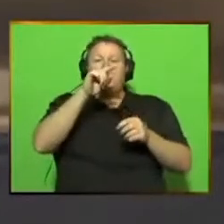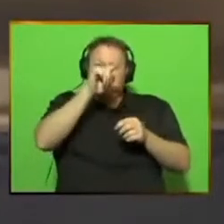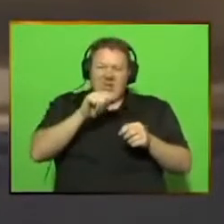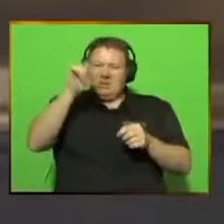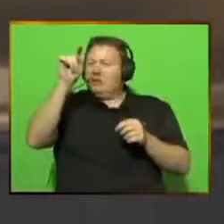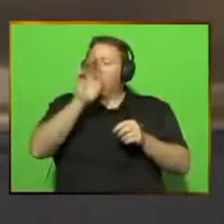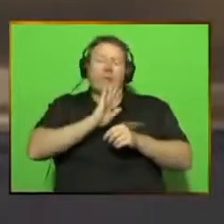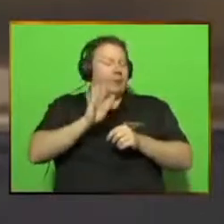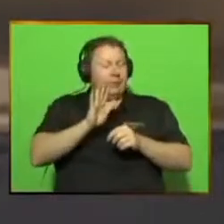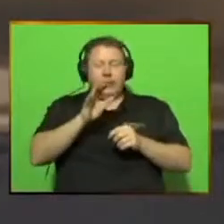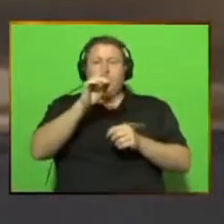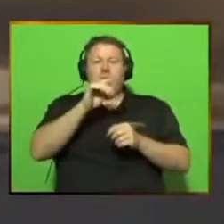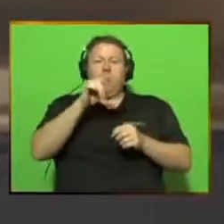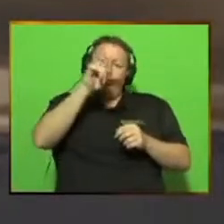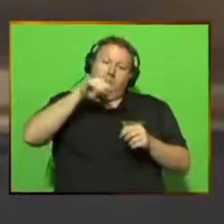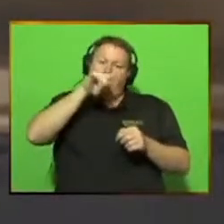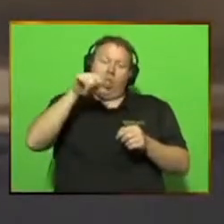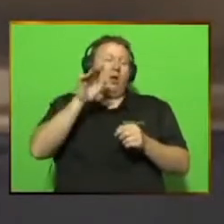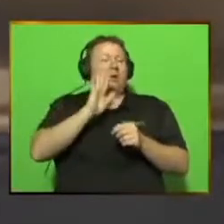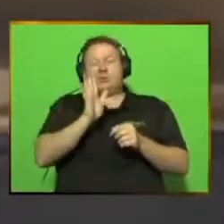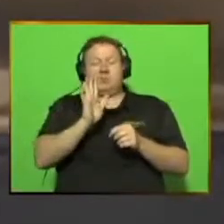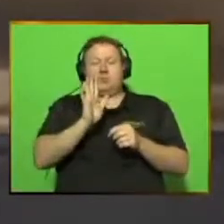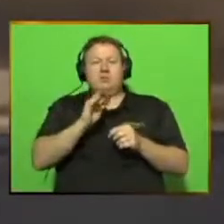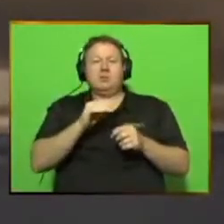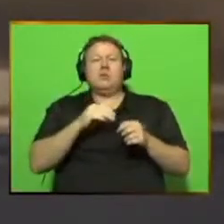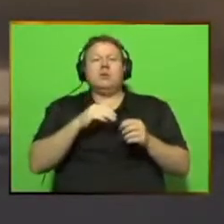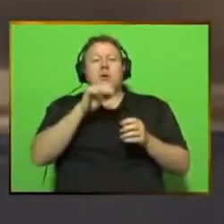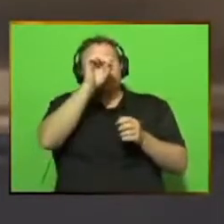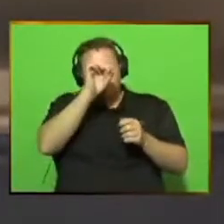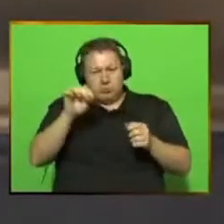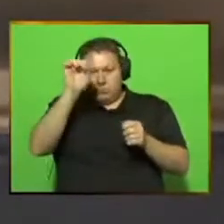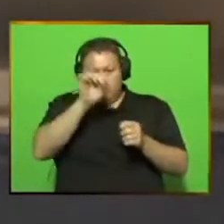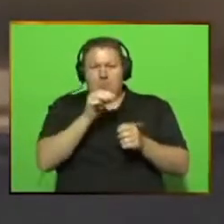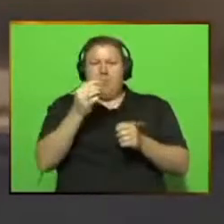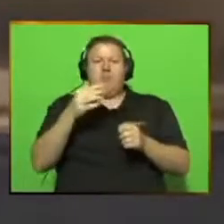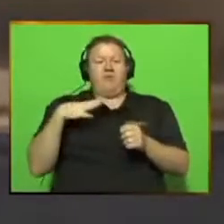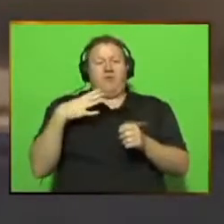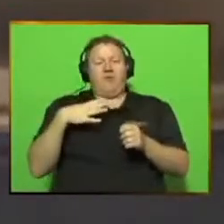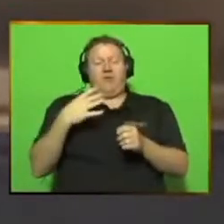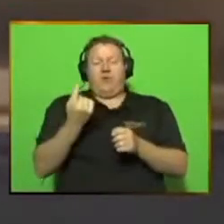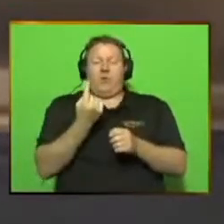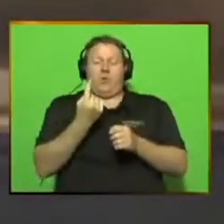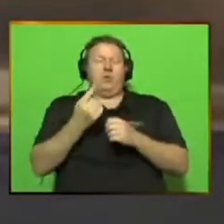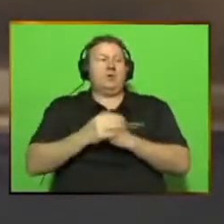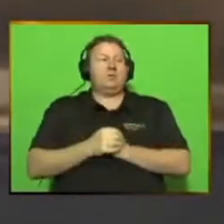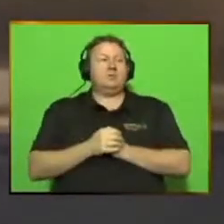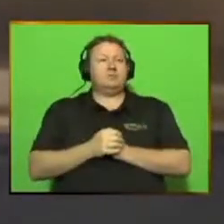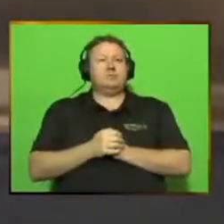cross. If you make any other mark, it will be a spoiled paper.